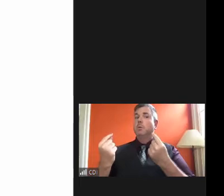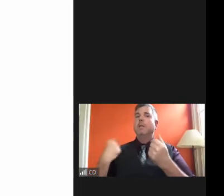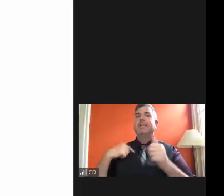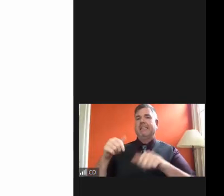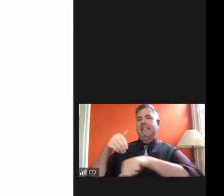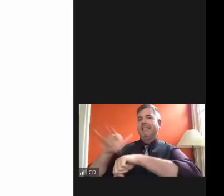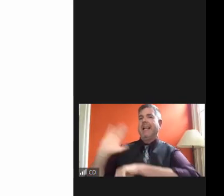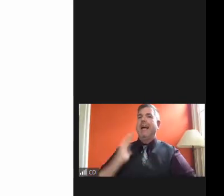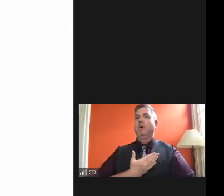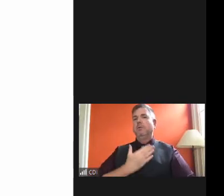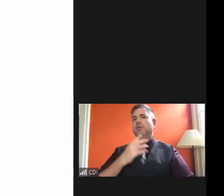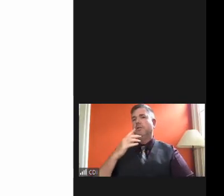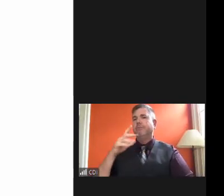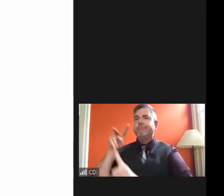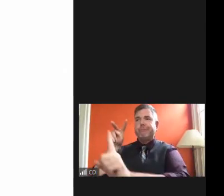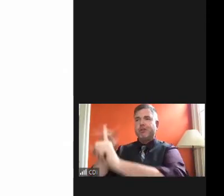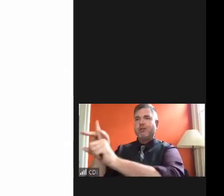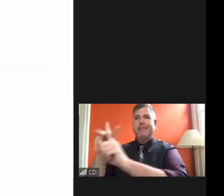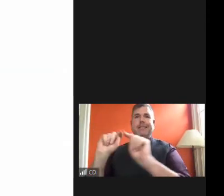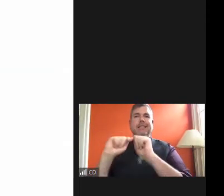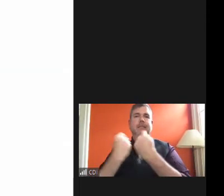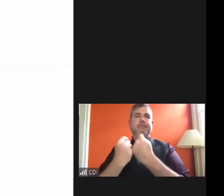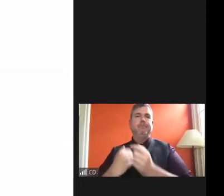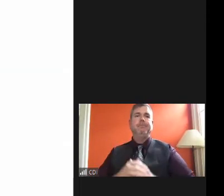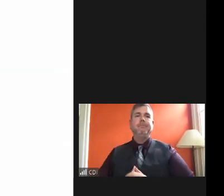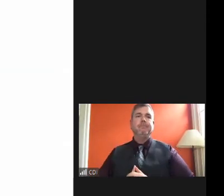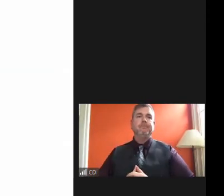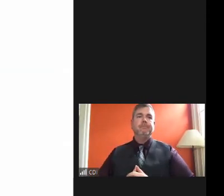Angela, and she can talk about that in a bit.